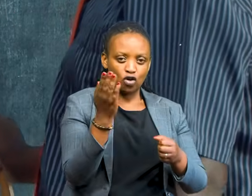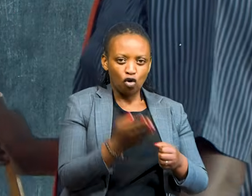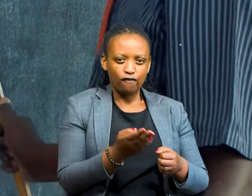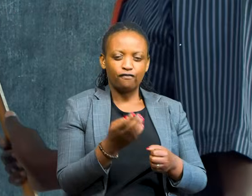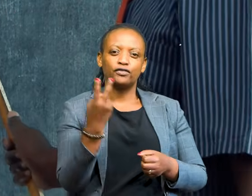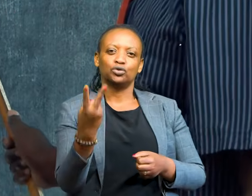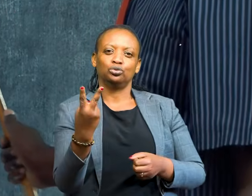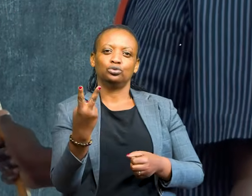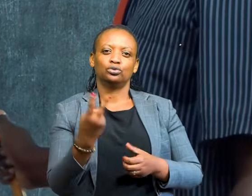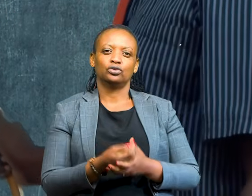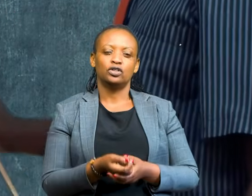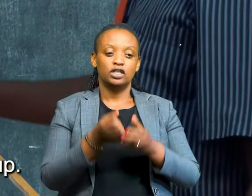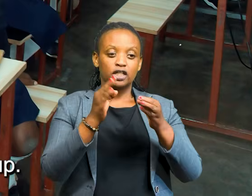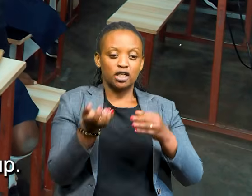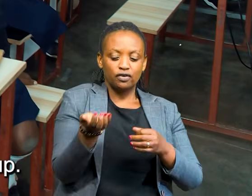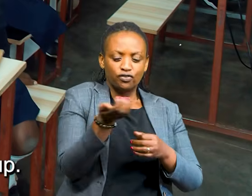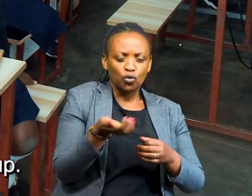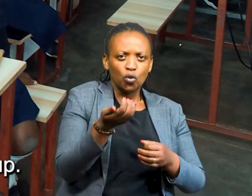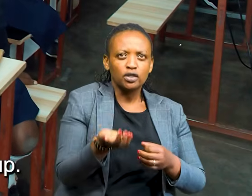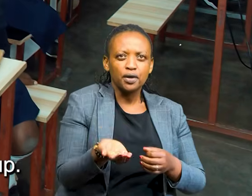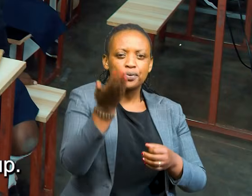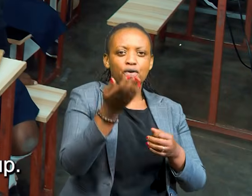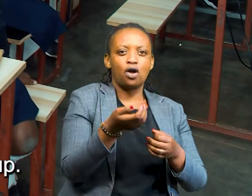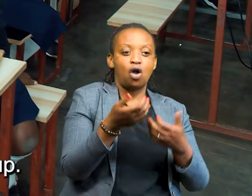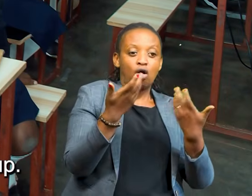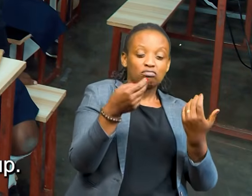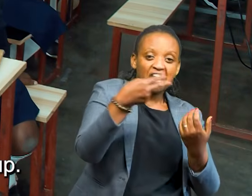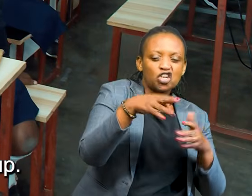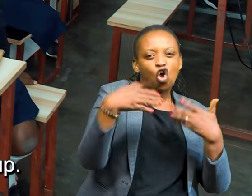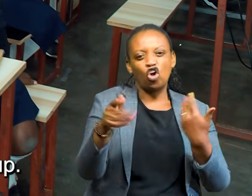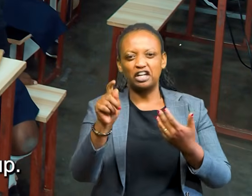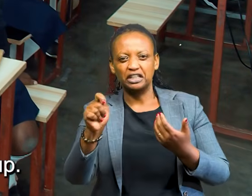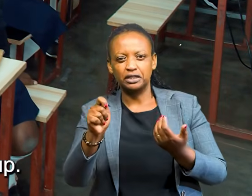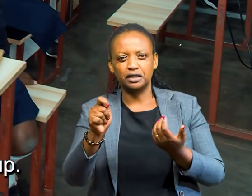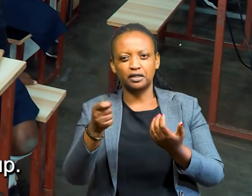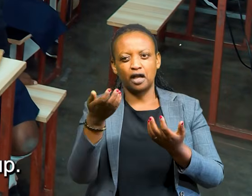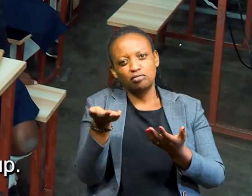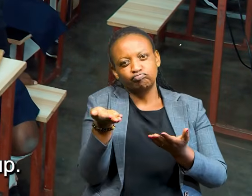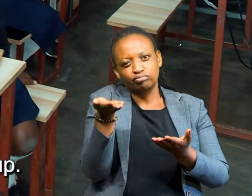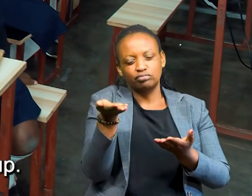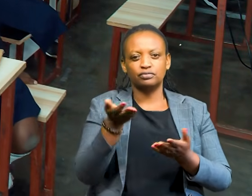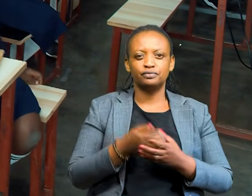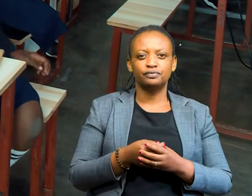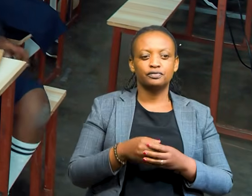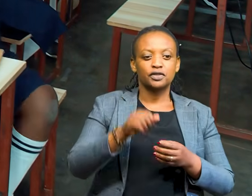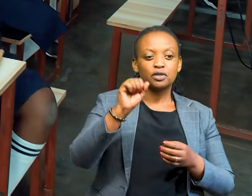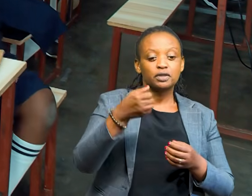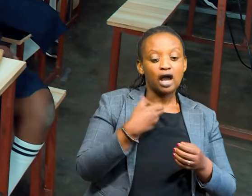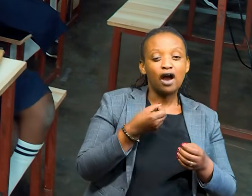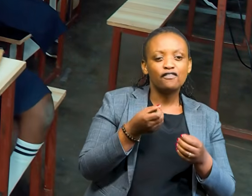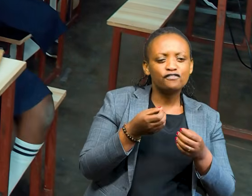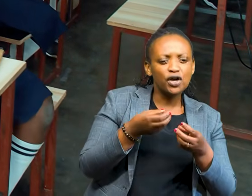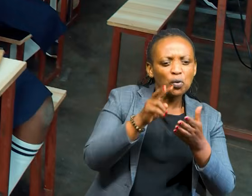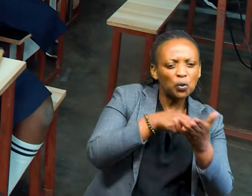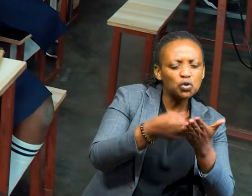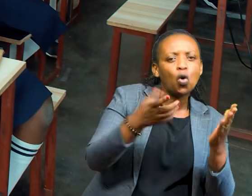to be 1 over 2. When you toss a coin, it is either head or a tail that faces up. We can't have